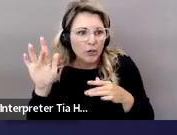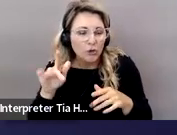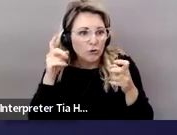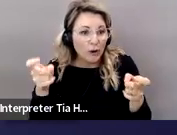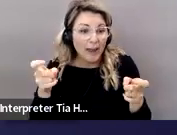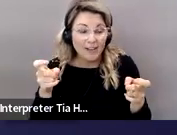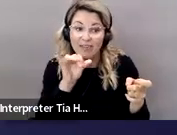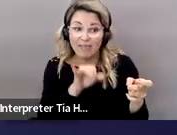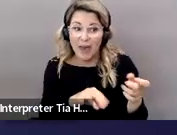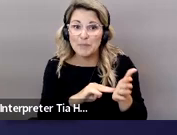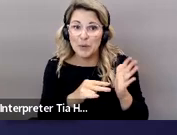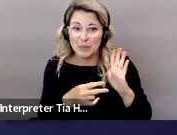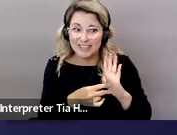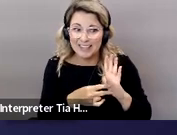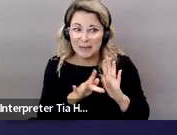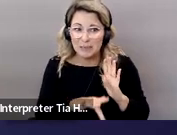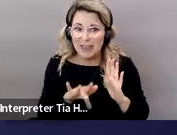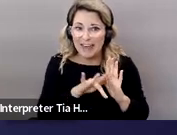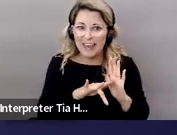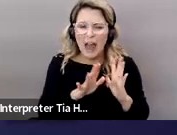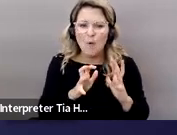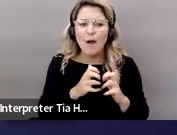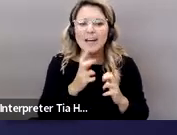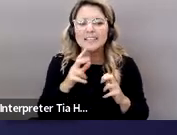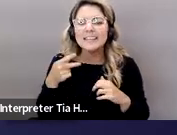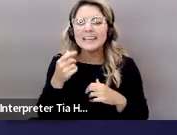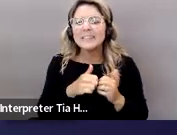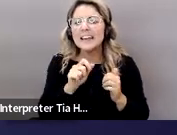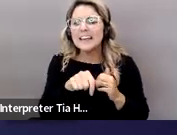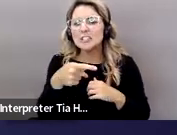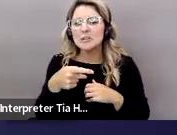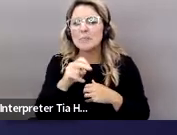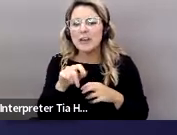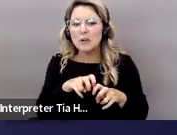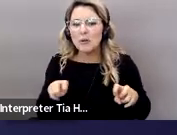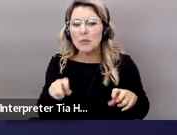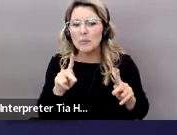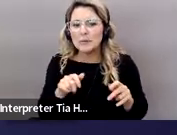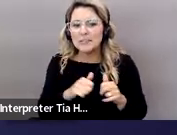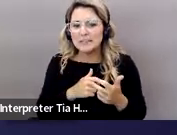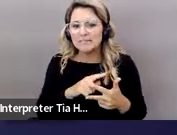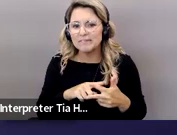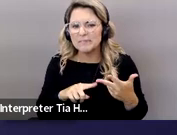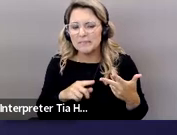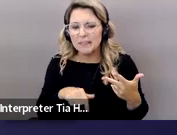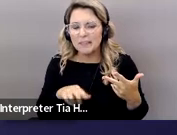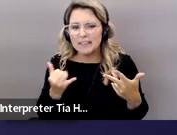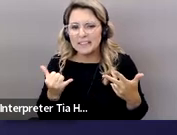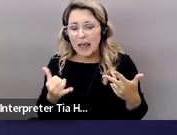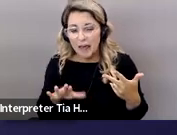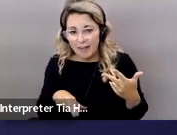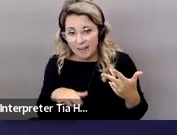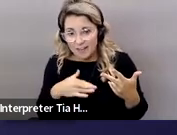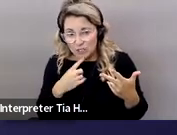purposely because I wanted each of our panelists, and I'll chime in as well, to talk a little bit about